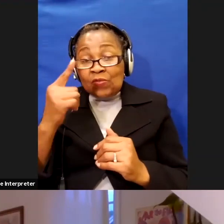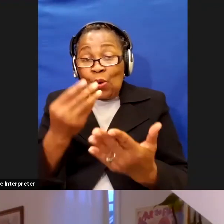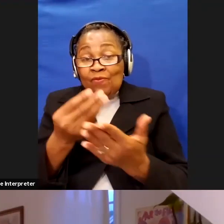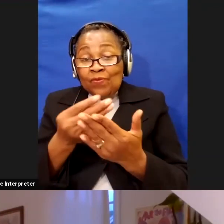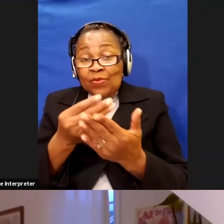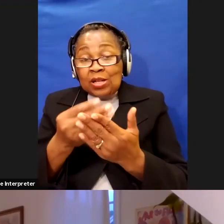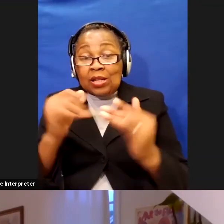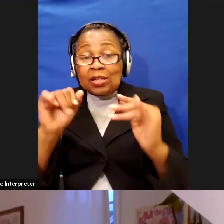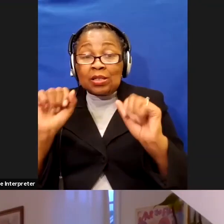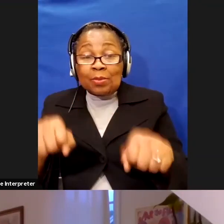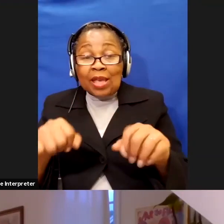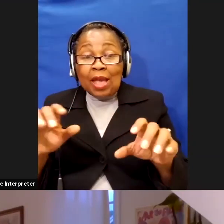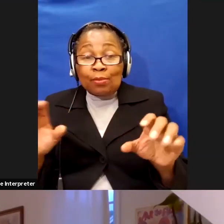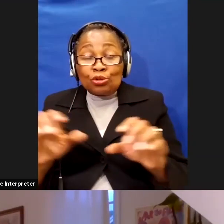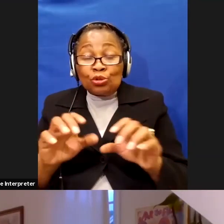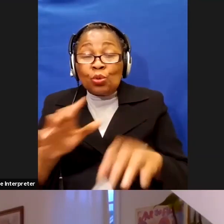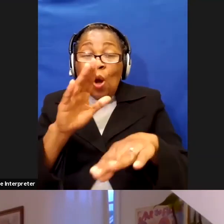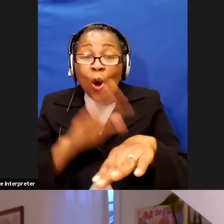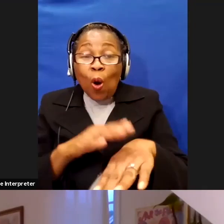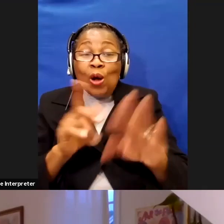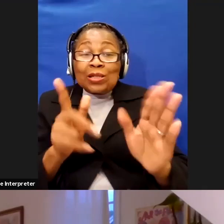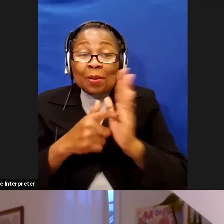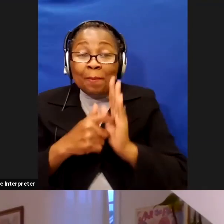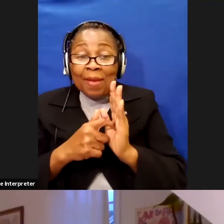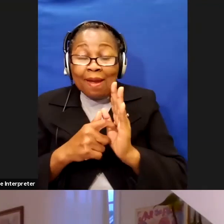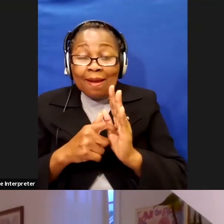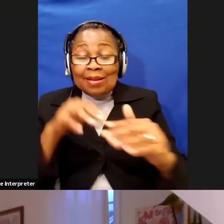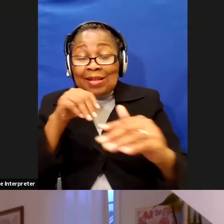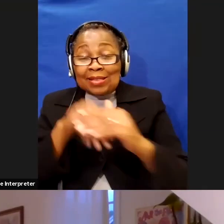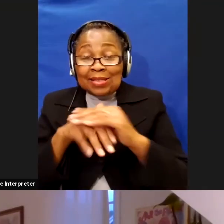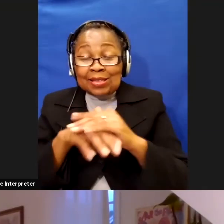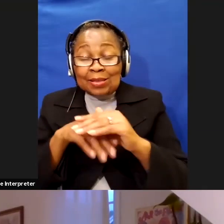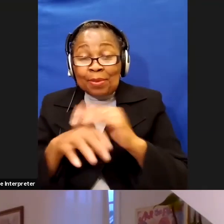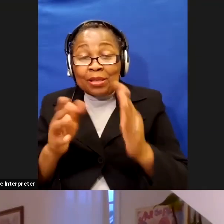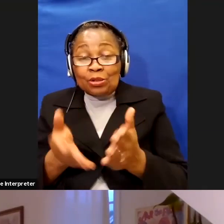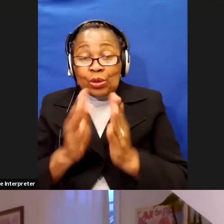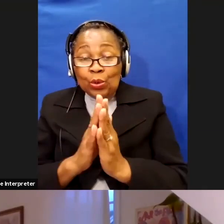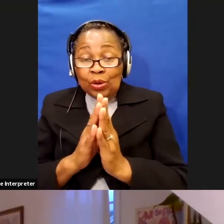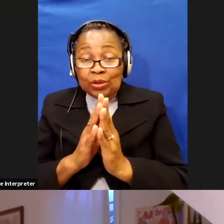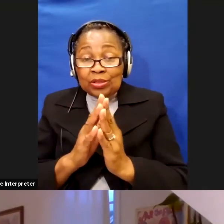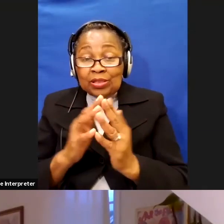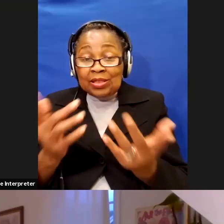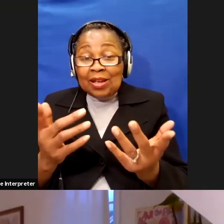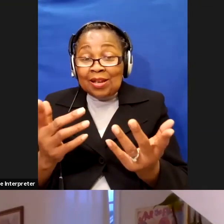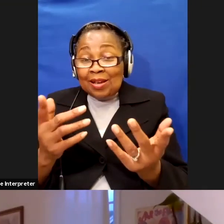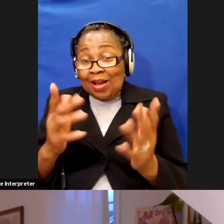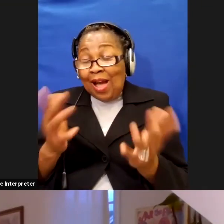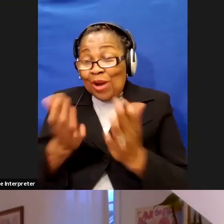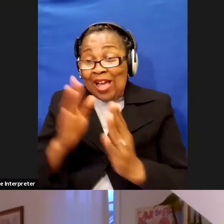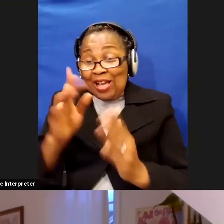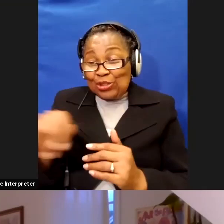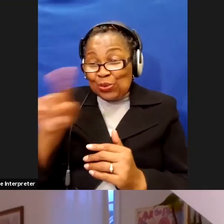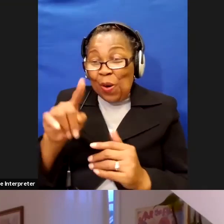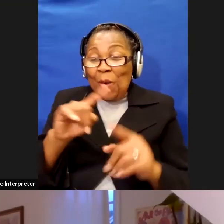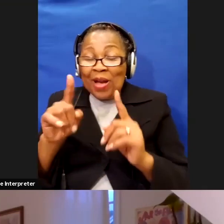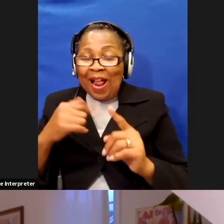do on-demand accessibility requests for service providers and equipment if everything is unique? Which I'll put to you guys, but I have some insight